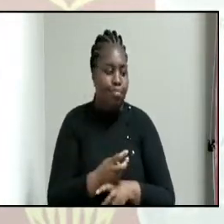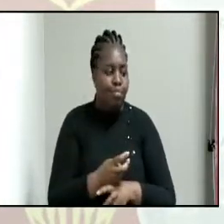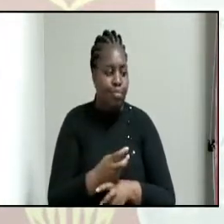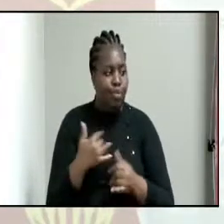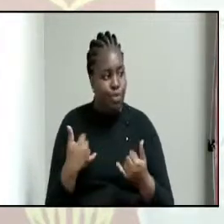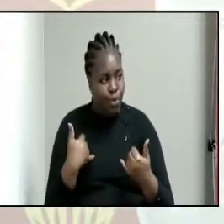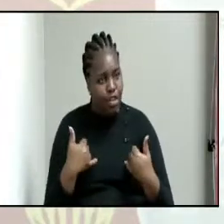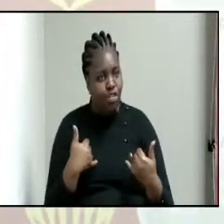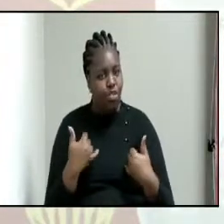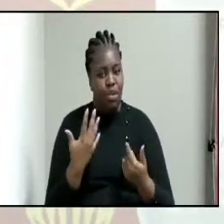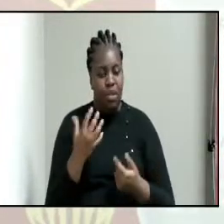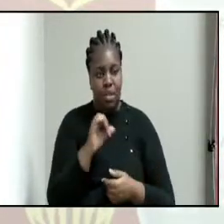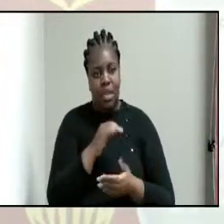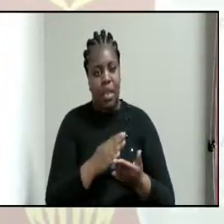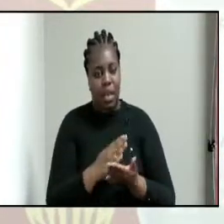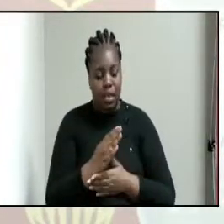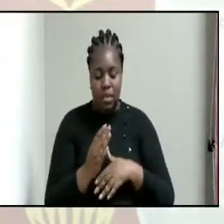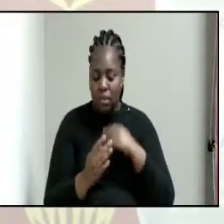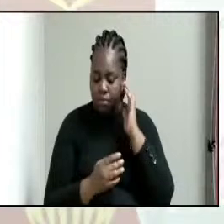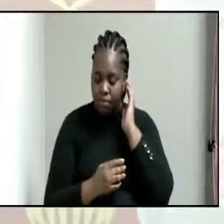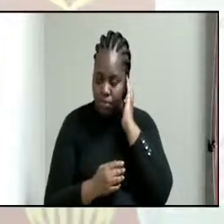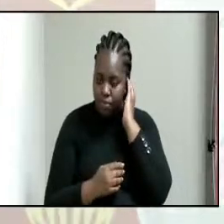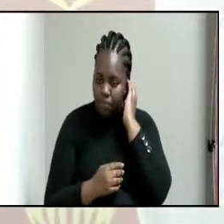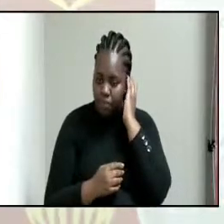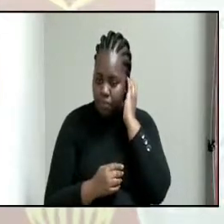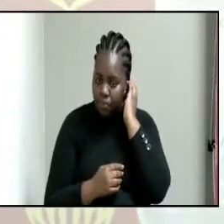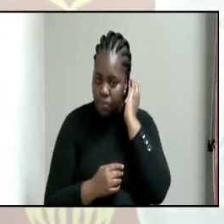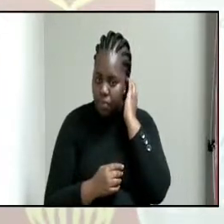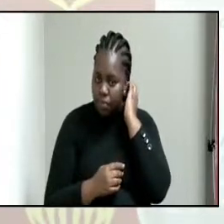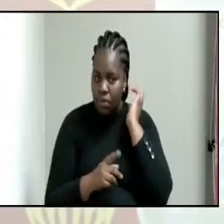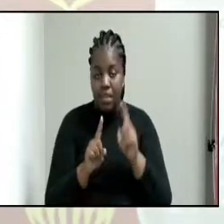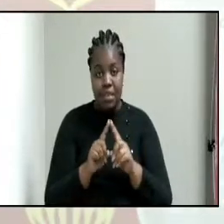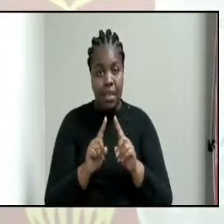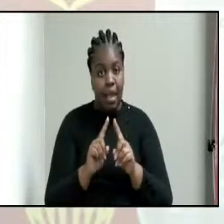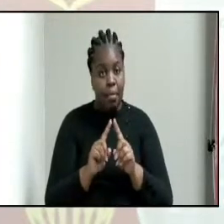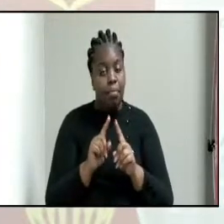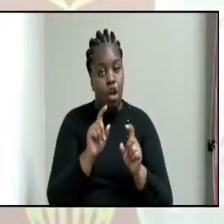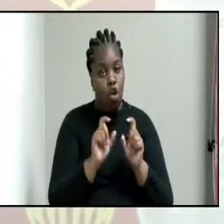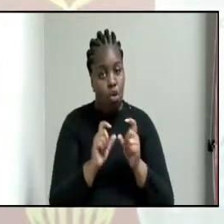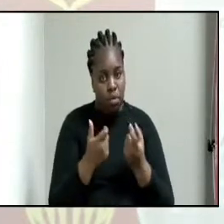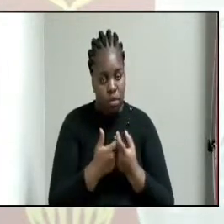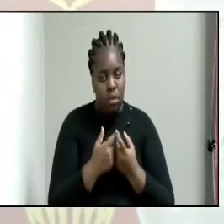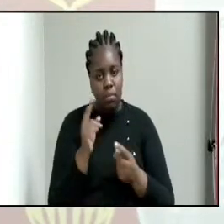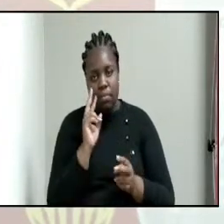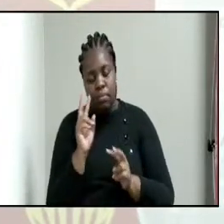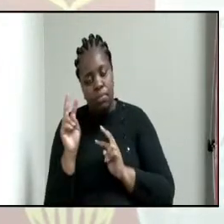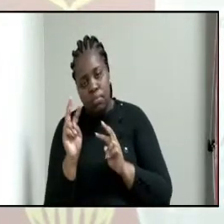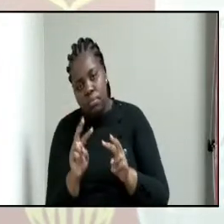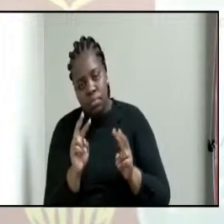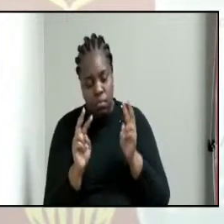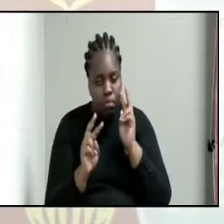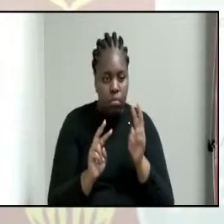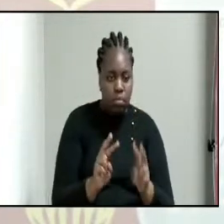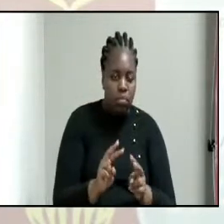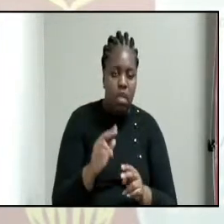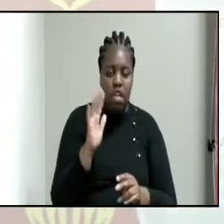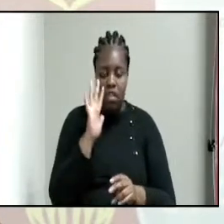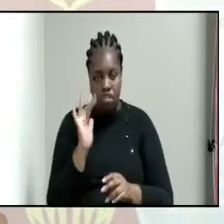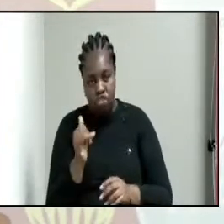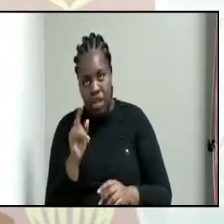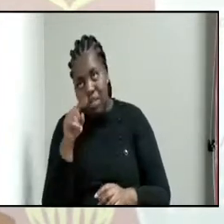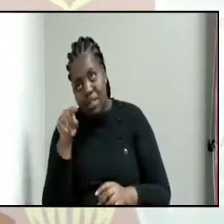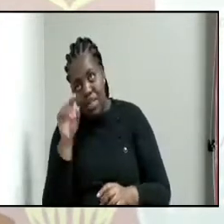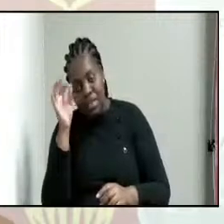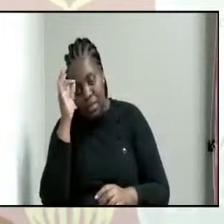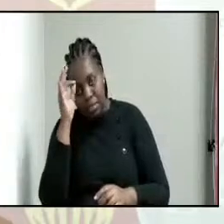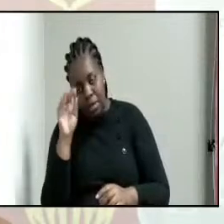even to claim them. So, and also for the Commission to play an oversight role, to try and check what the department